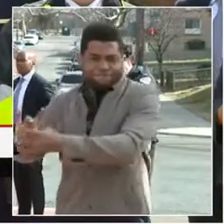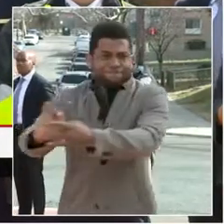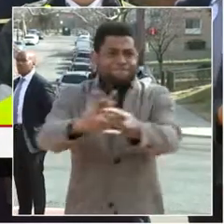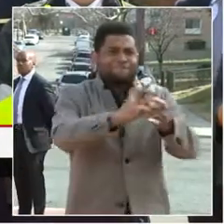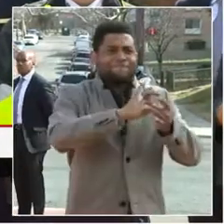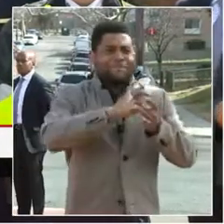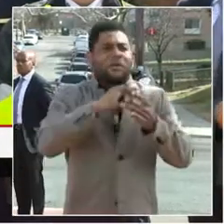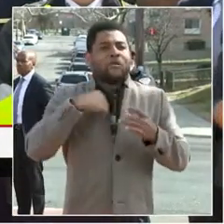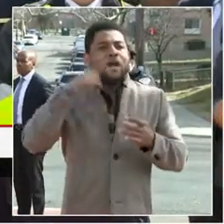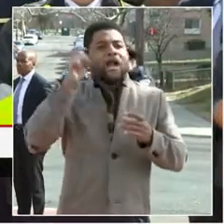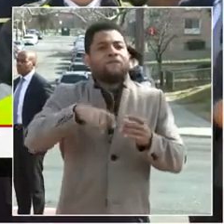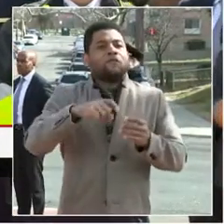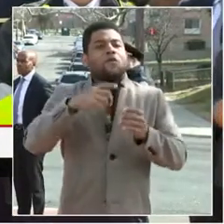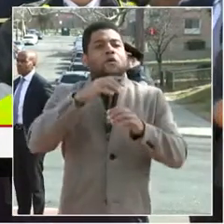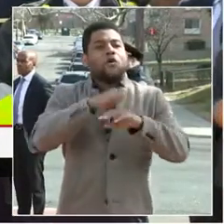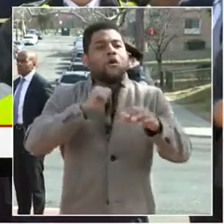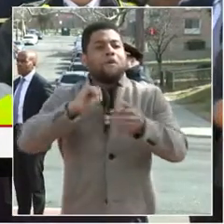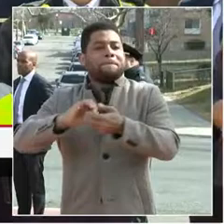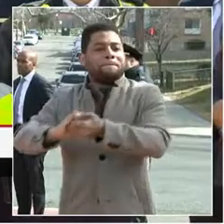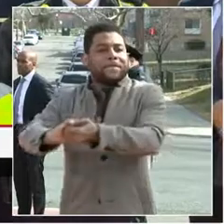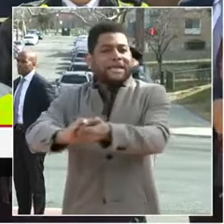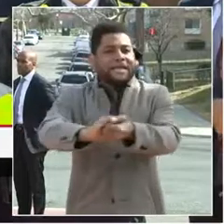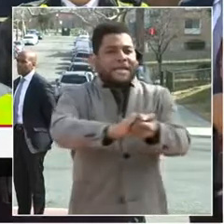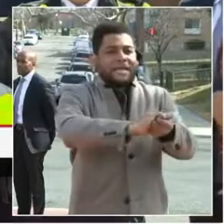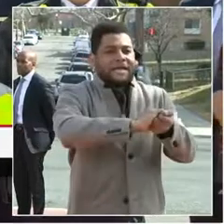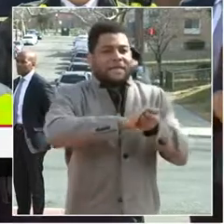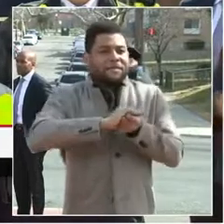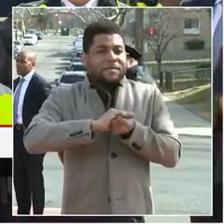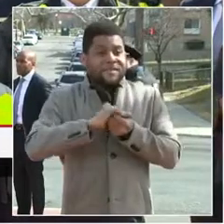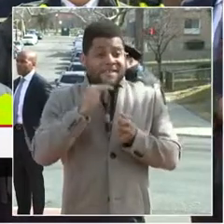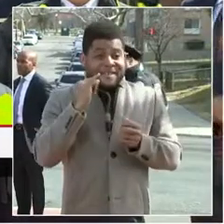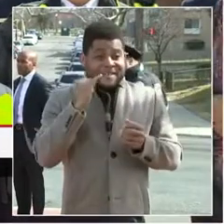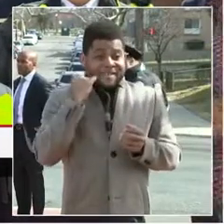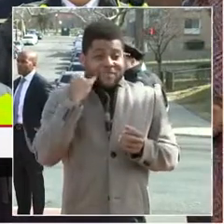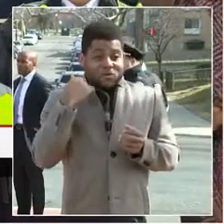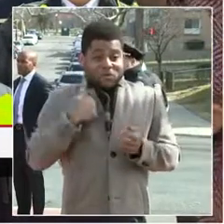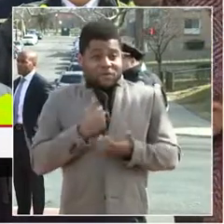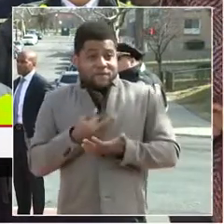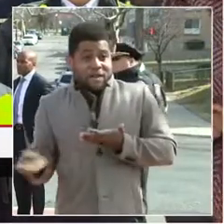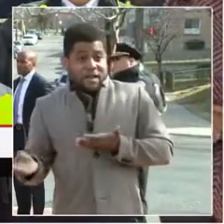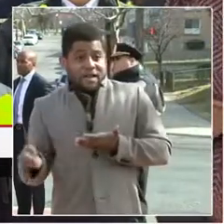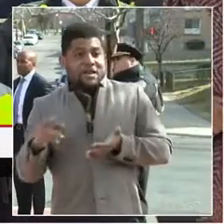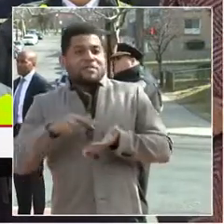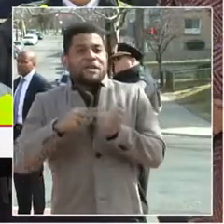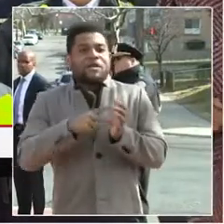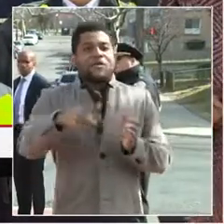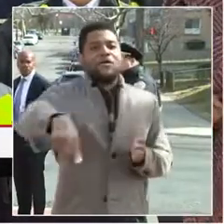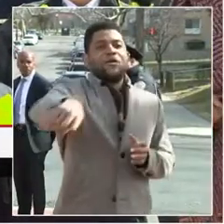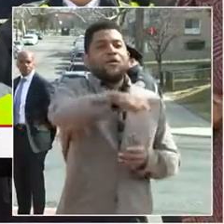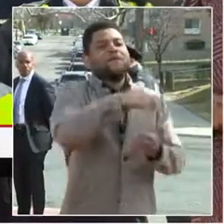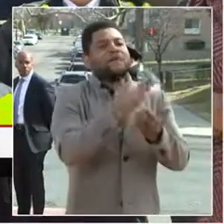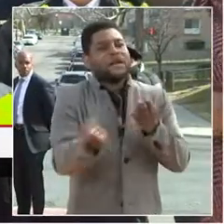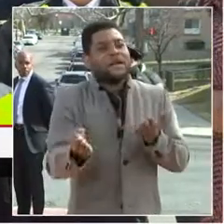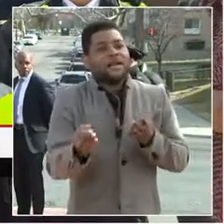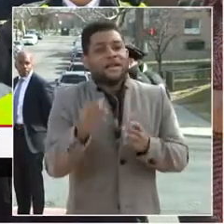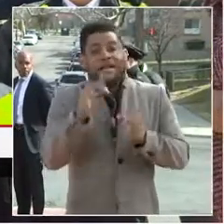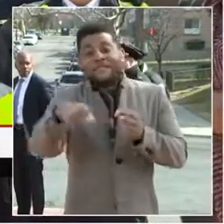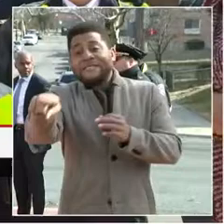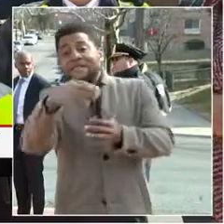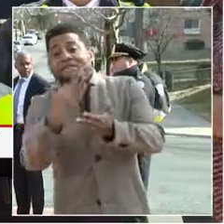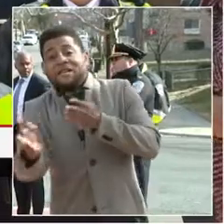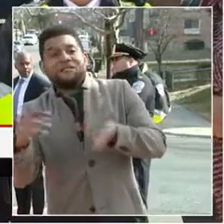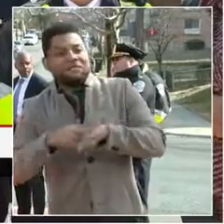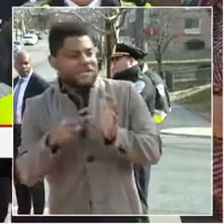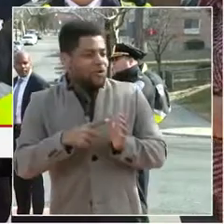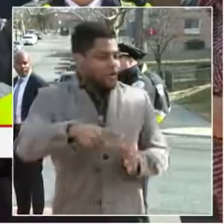Because guess what? If I fail, that means we all fail. If they fail, that means we all fail. If the community is not doing their